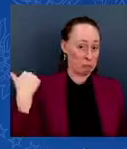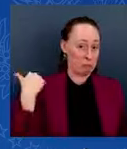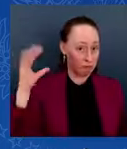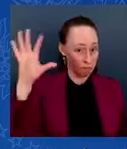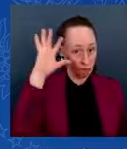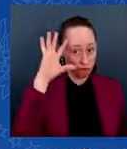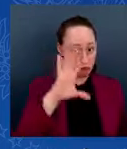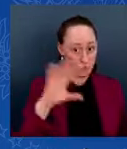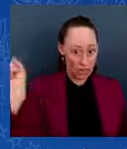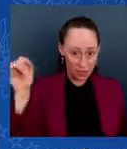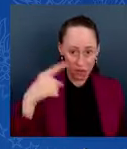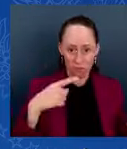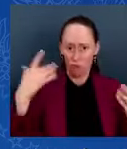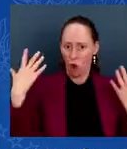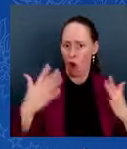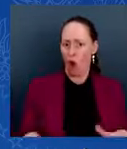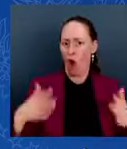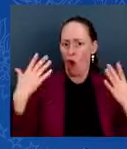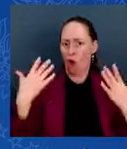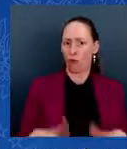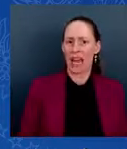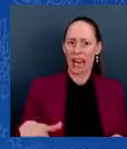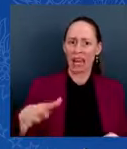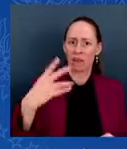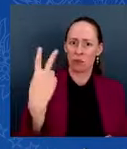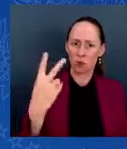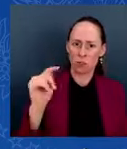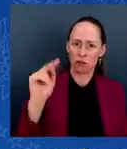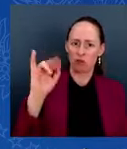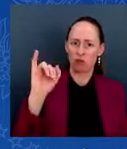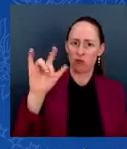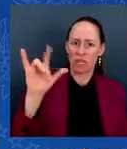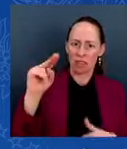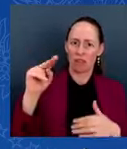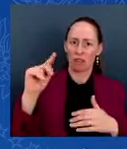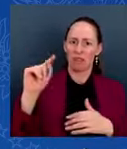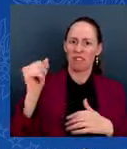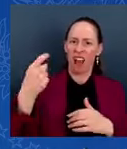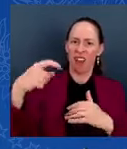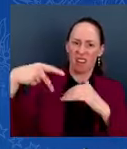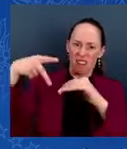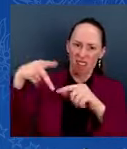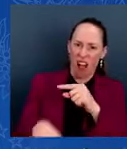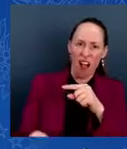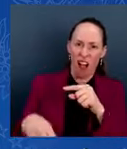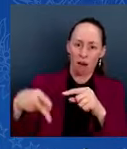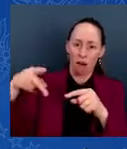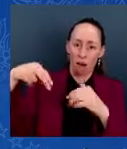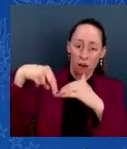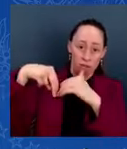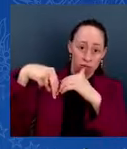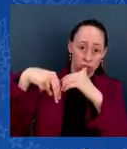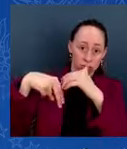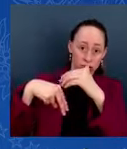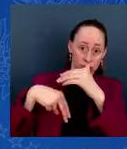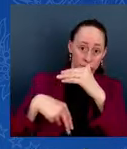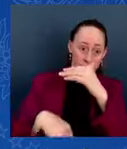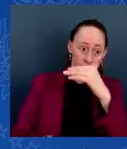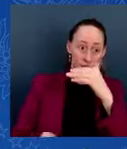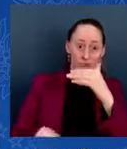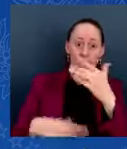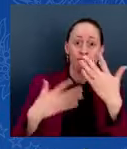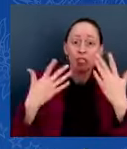wealthy. You know what that was? He generated the largest deficit any president has in American history. I love